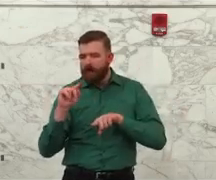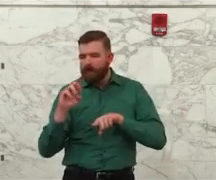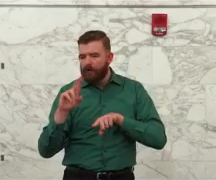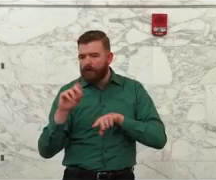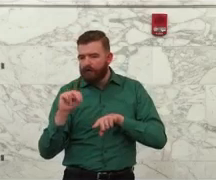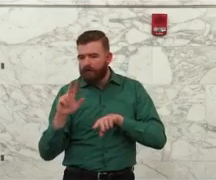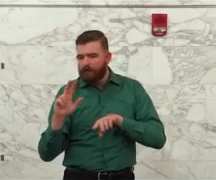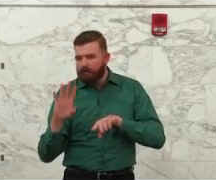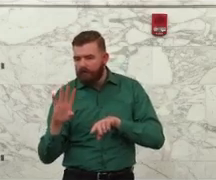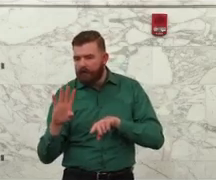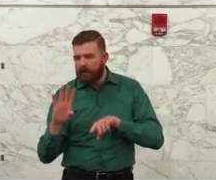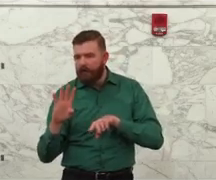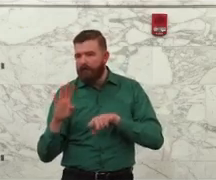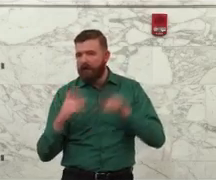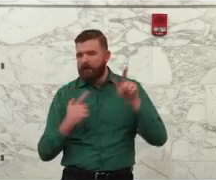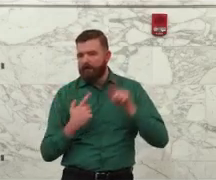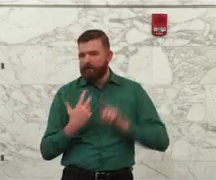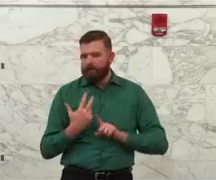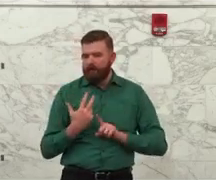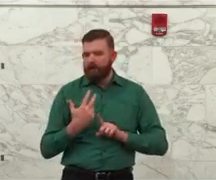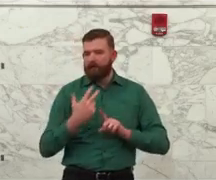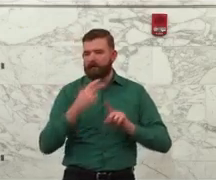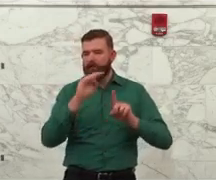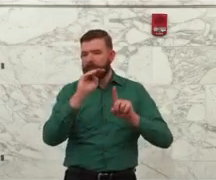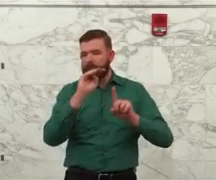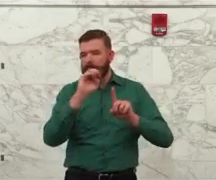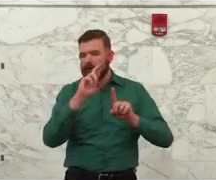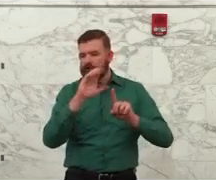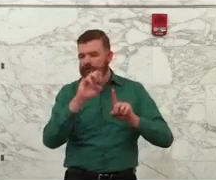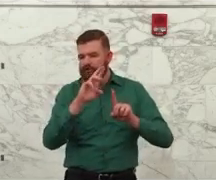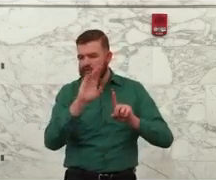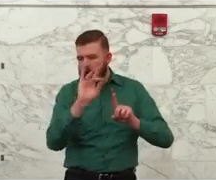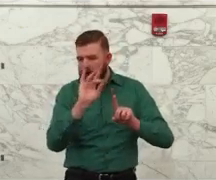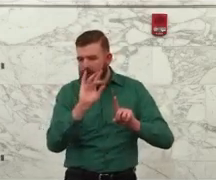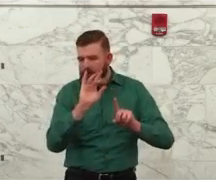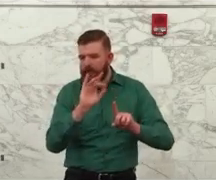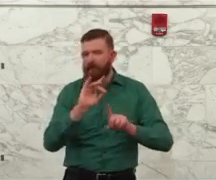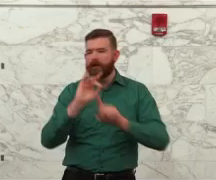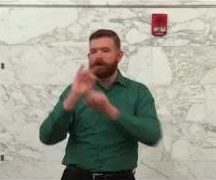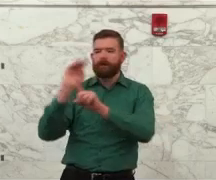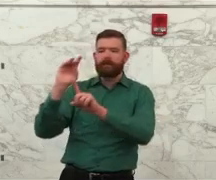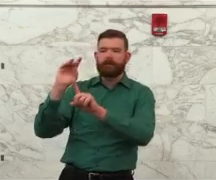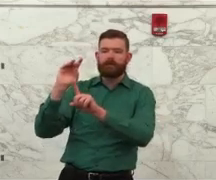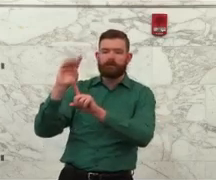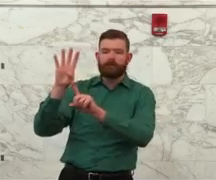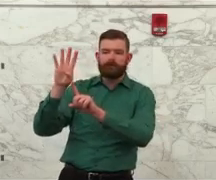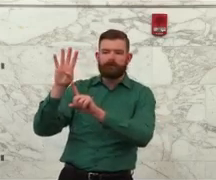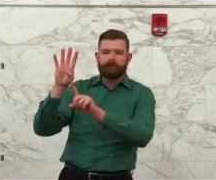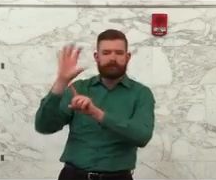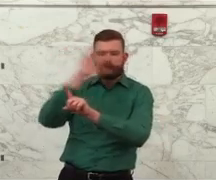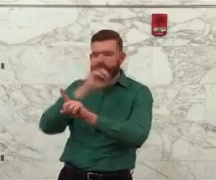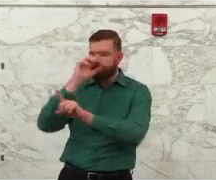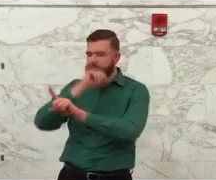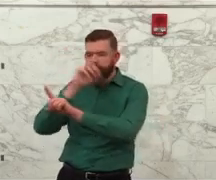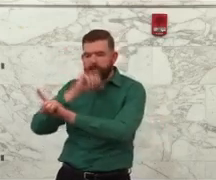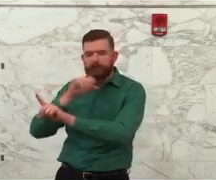3, Mercer 8, Middlesex 40, Monmouth